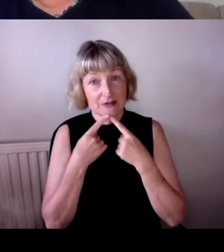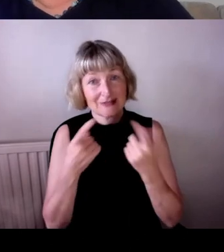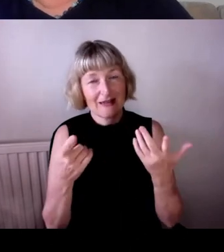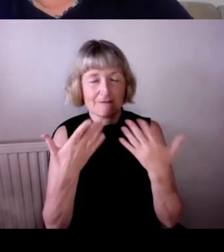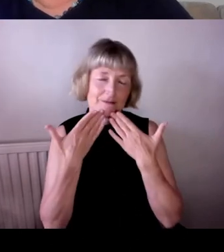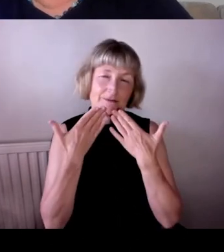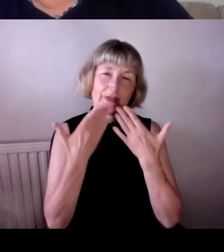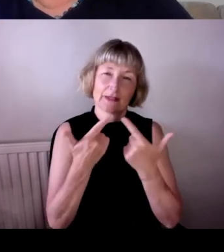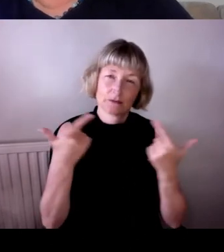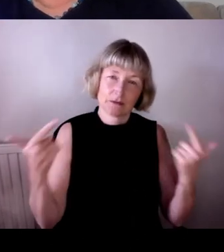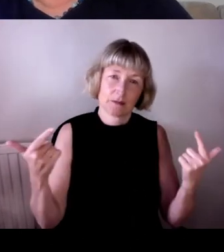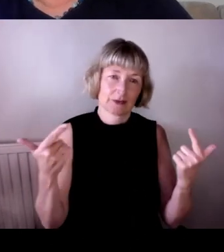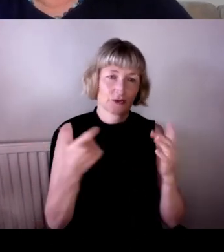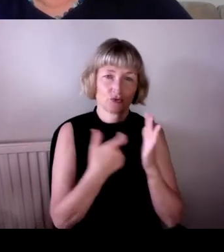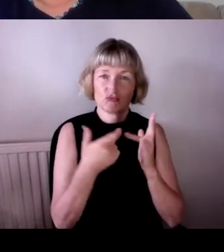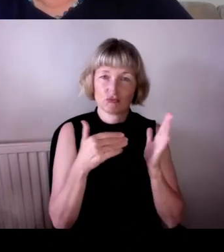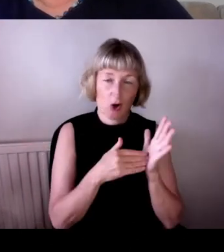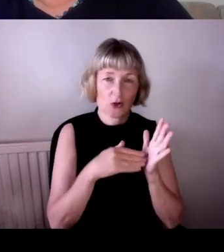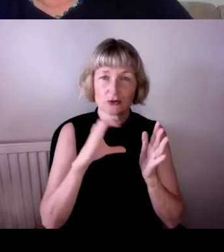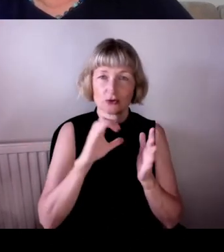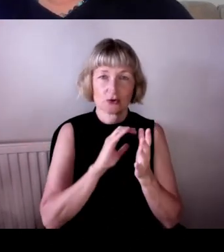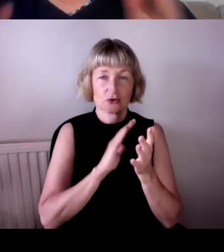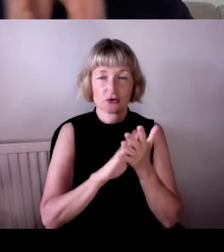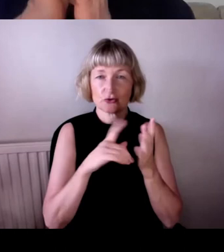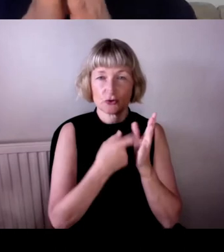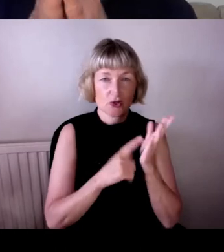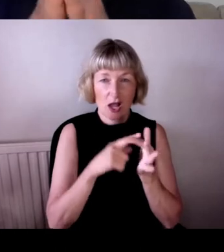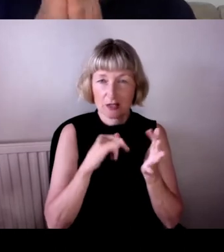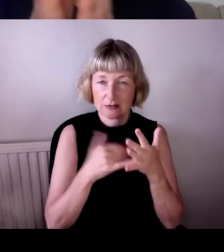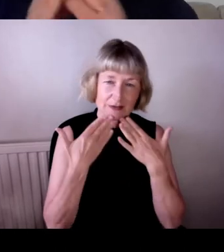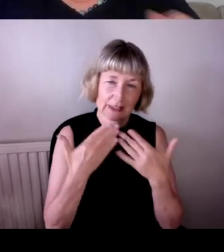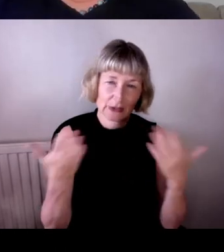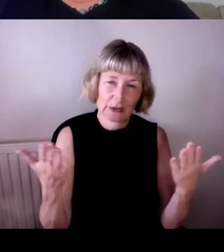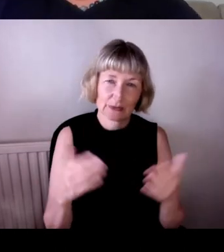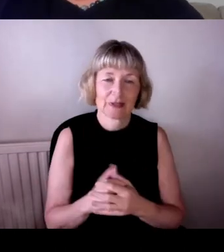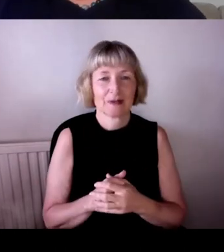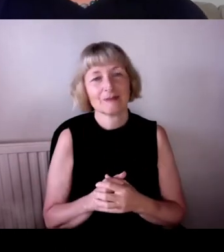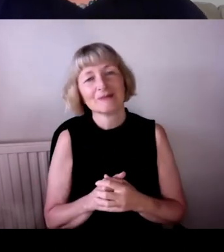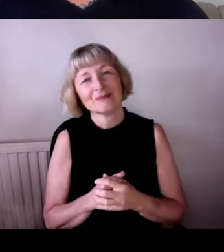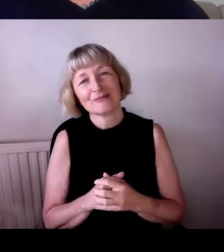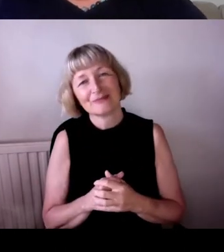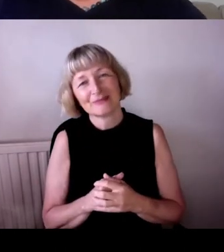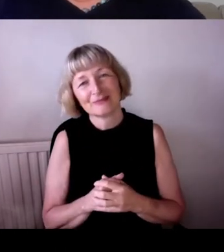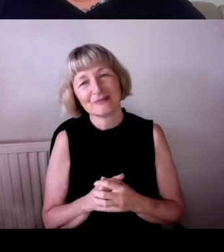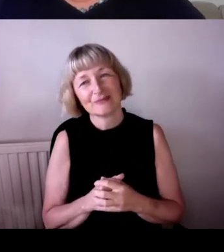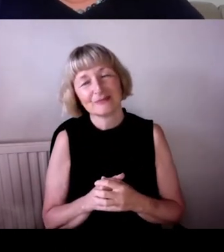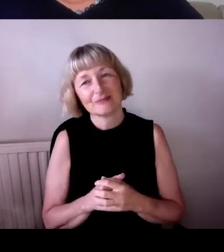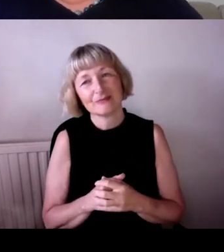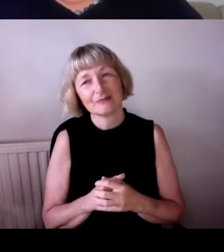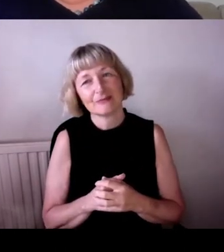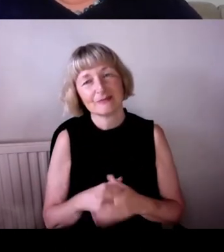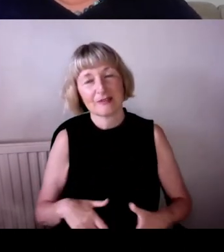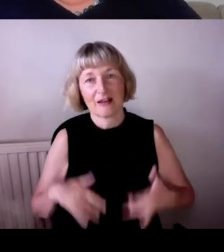big thank you both to Roz and Charles. Thank you very much. Thank you, Charles. Thank you, Roz. I feel like we